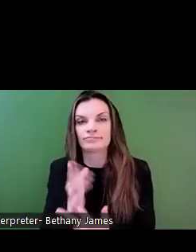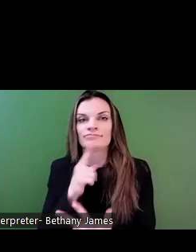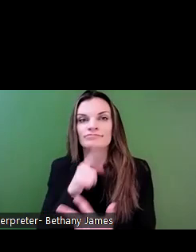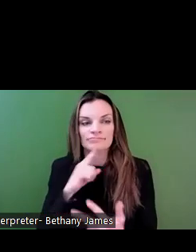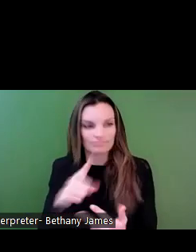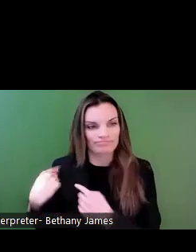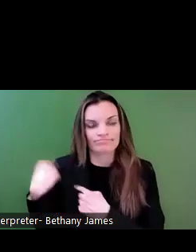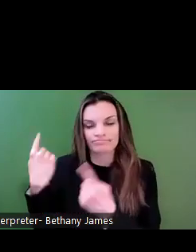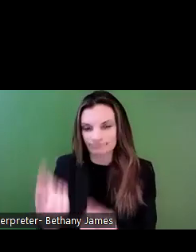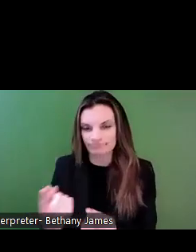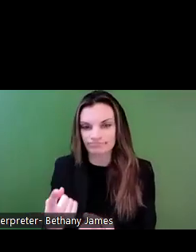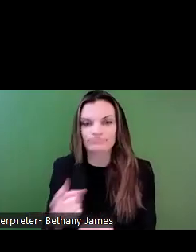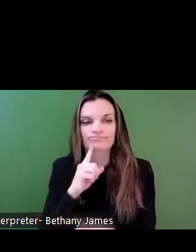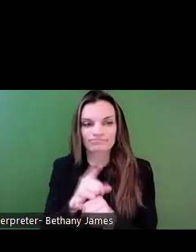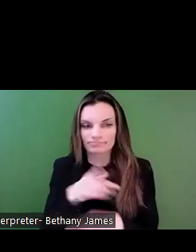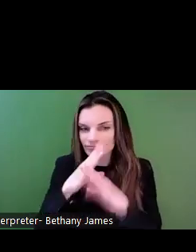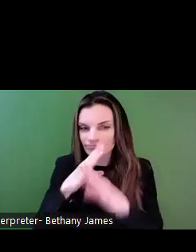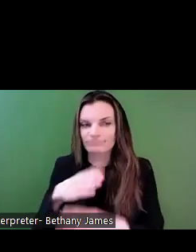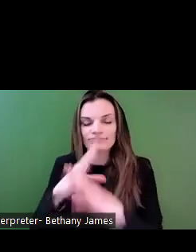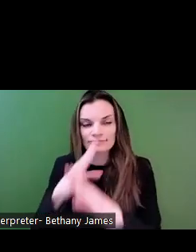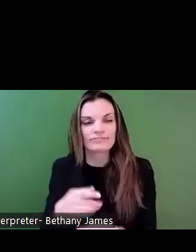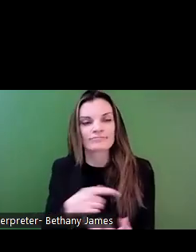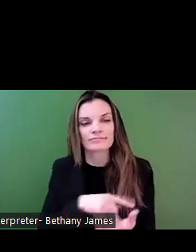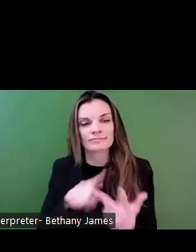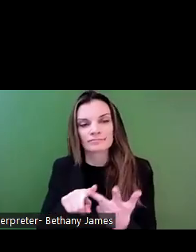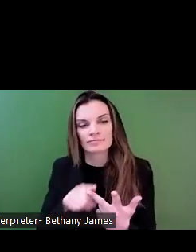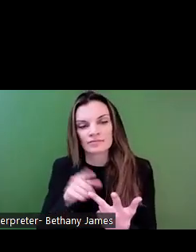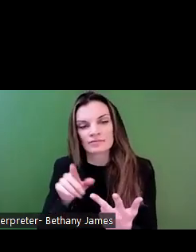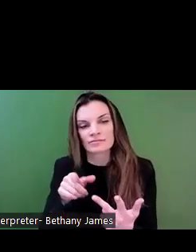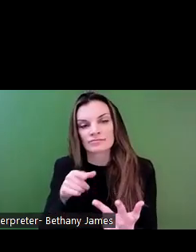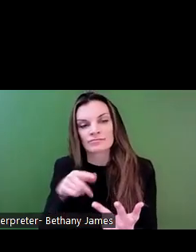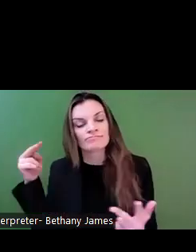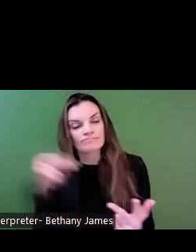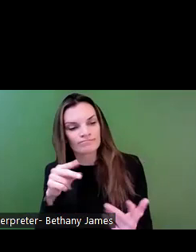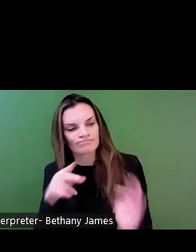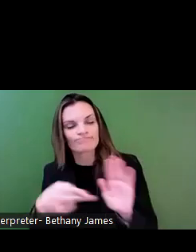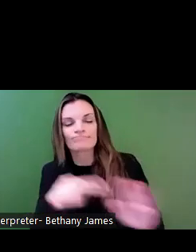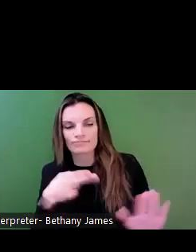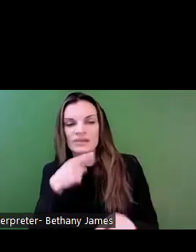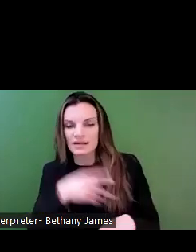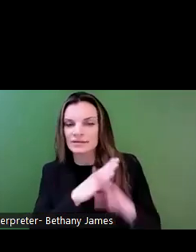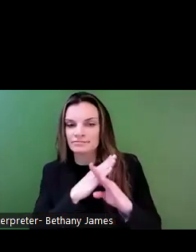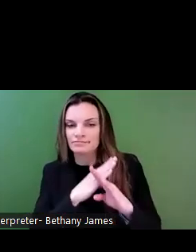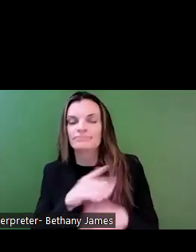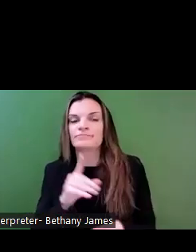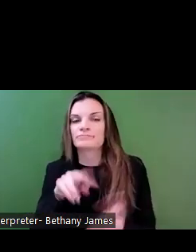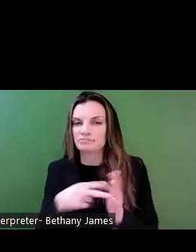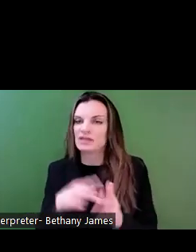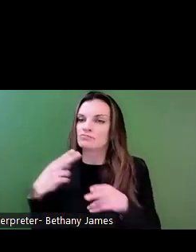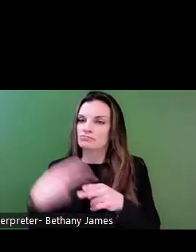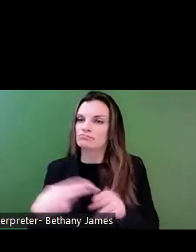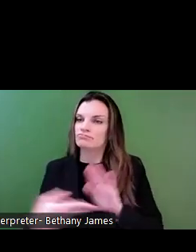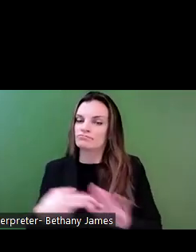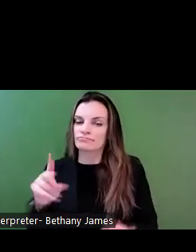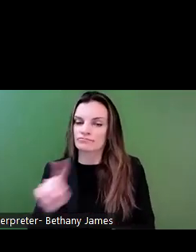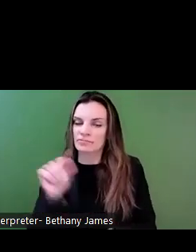regarded as having such an impairment. Therefore, depending on the residual deficits, someone who had a stroke may be considered as having